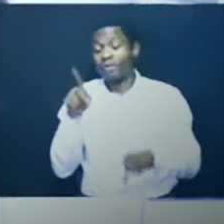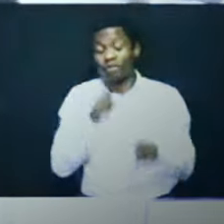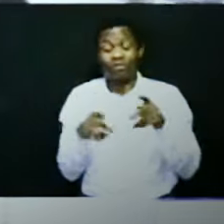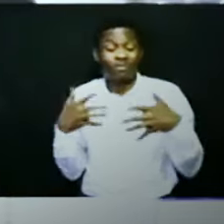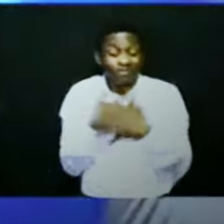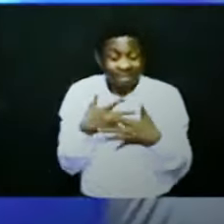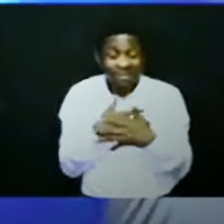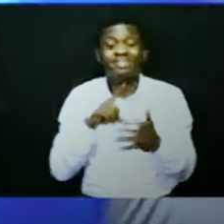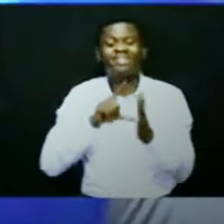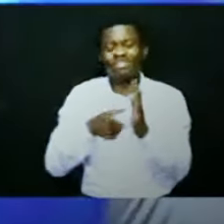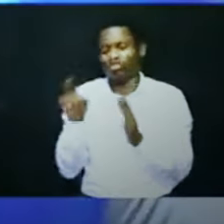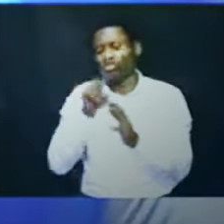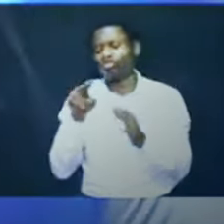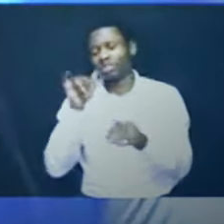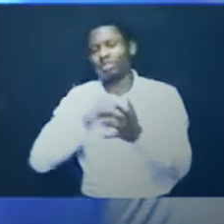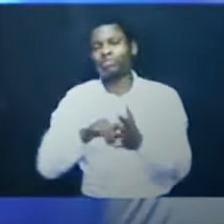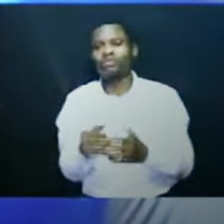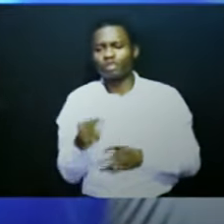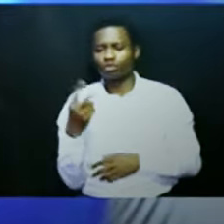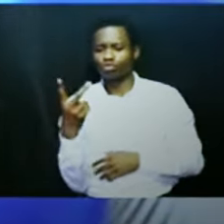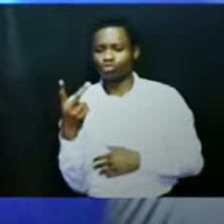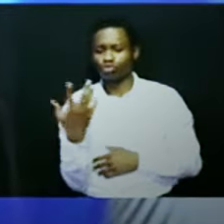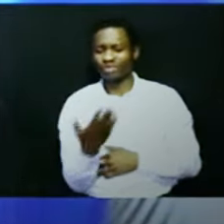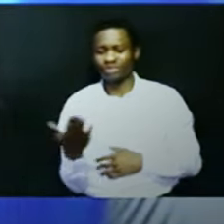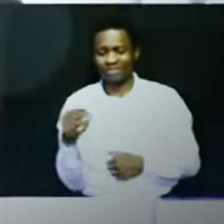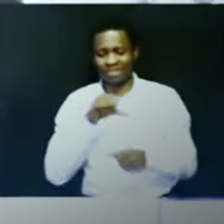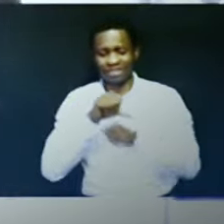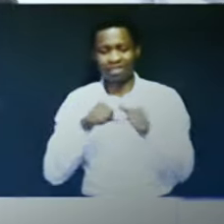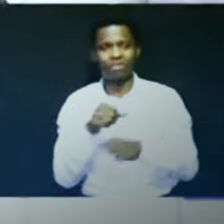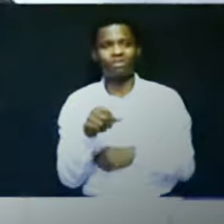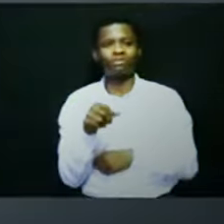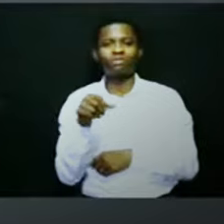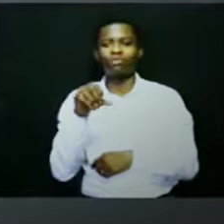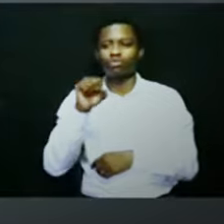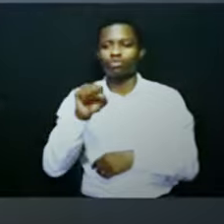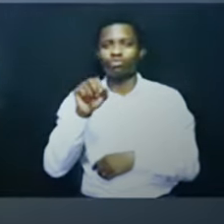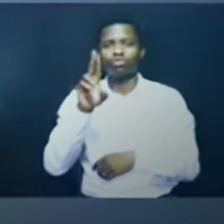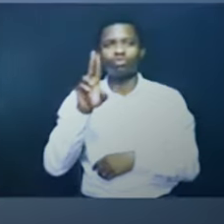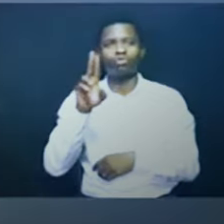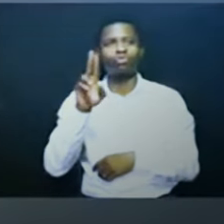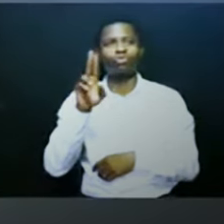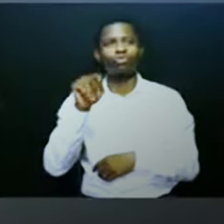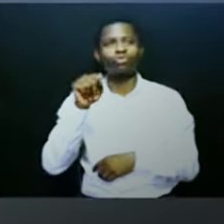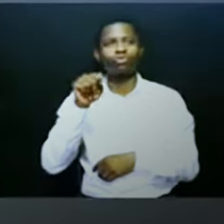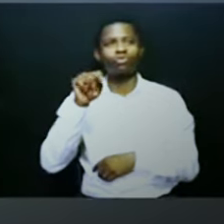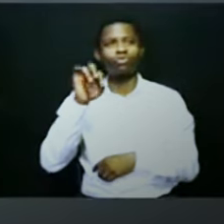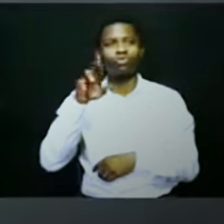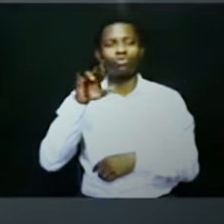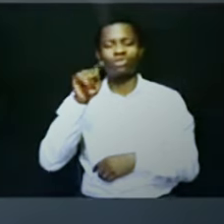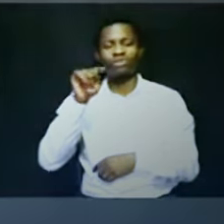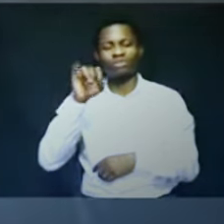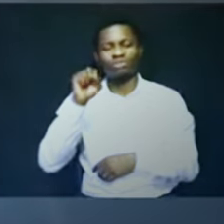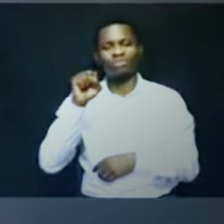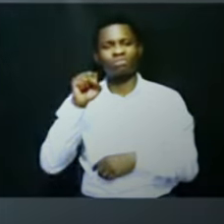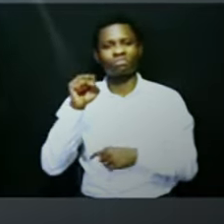unknown. Two things about superstition. Number one, they are